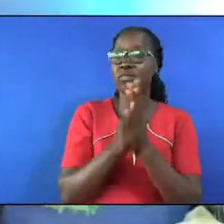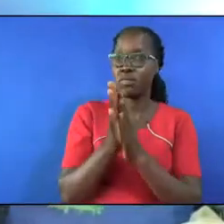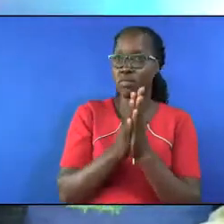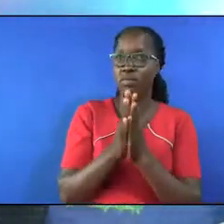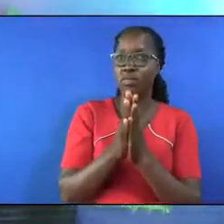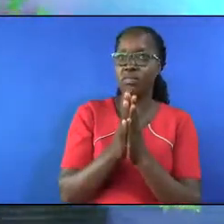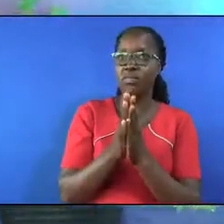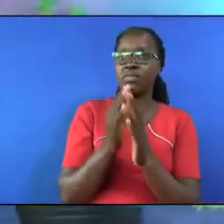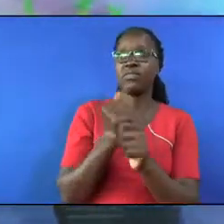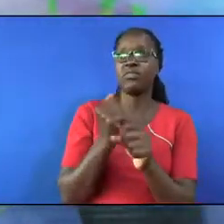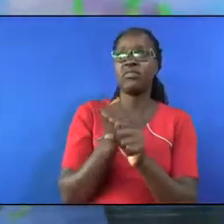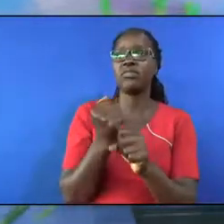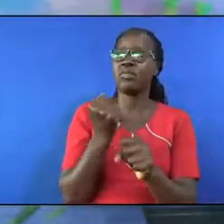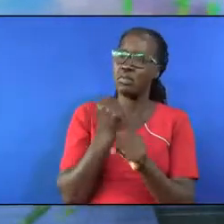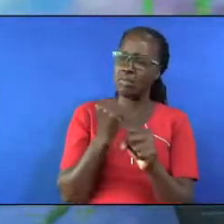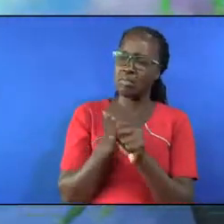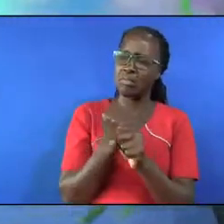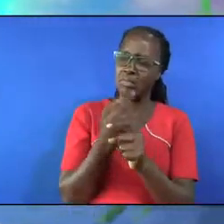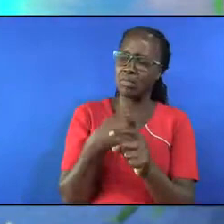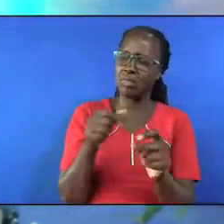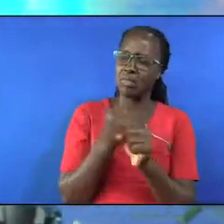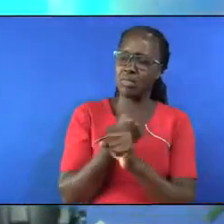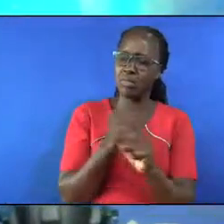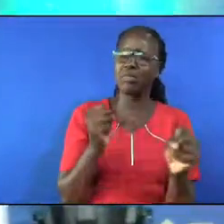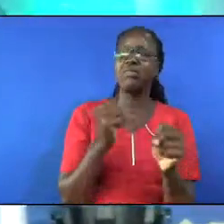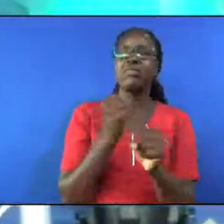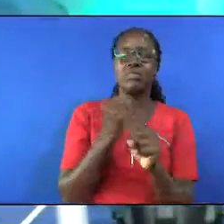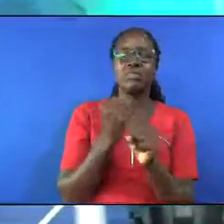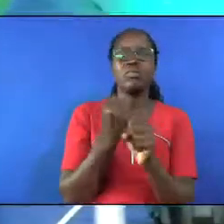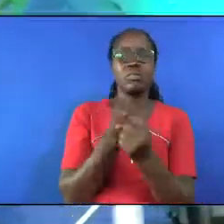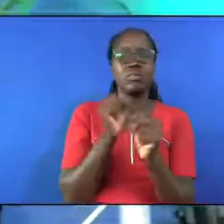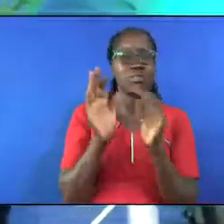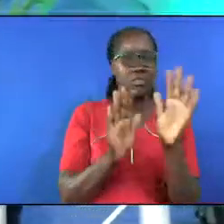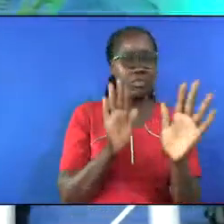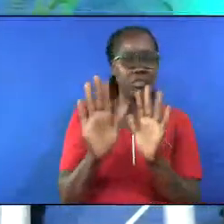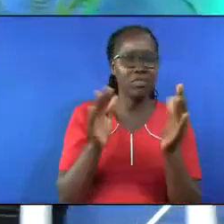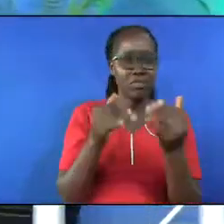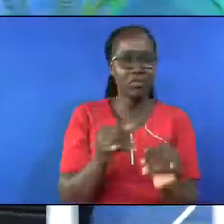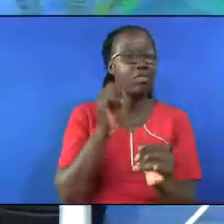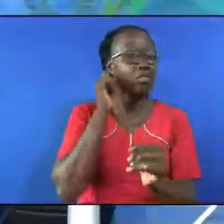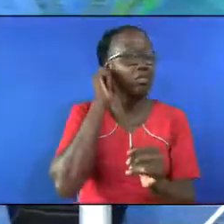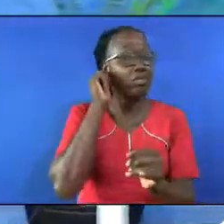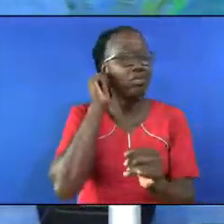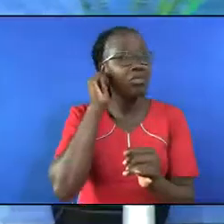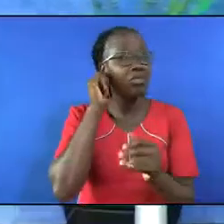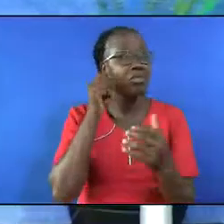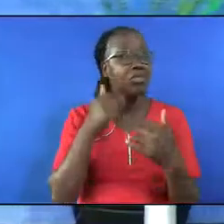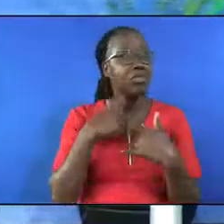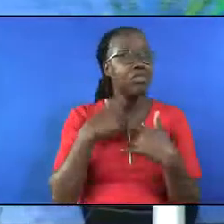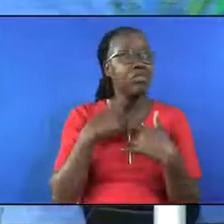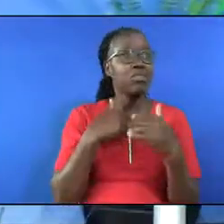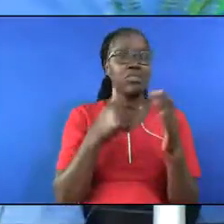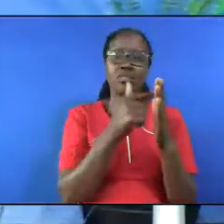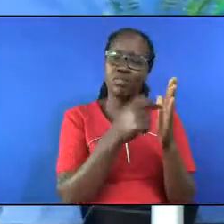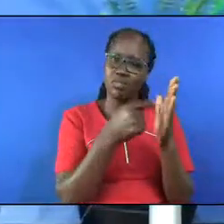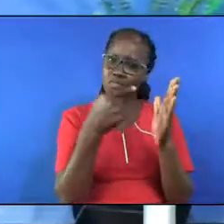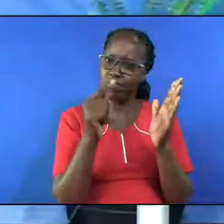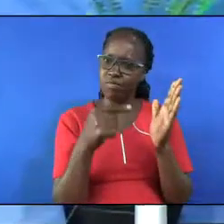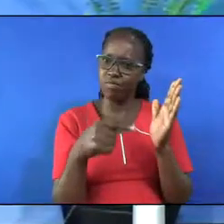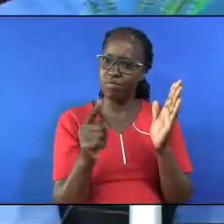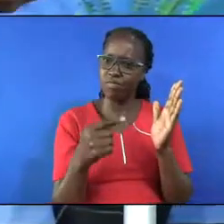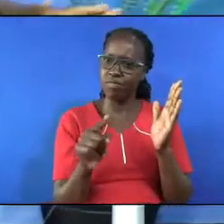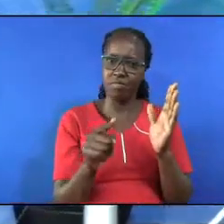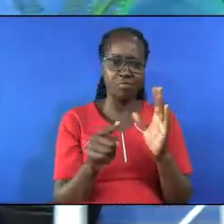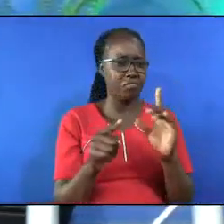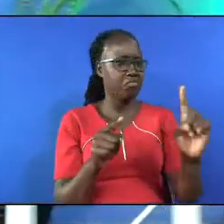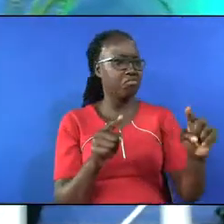are working out our salvation. So many of our children are working out their salvation, trying to be obedient, having a checklist where they do this, they